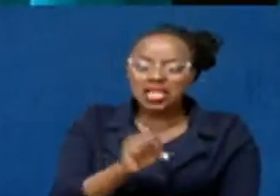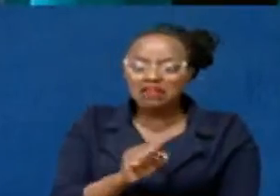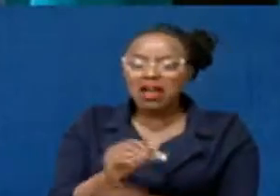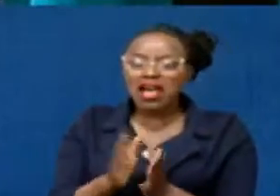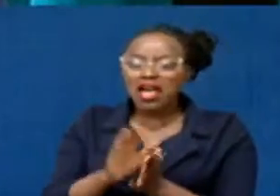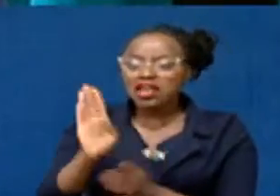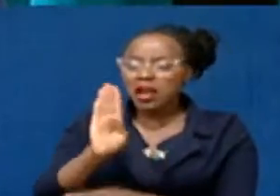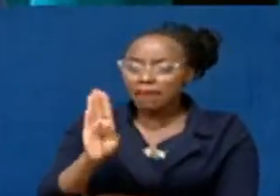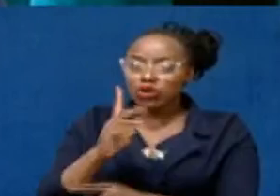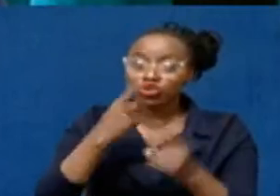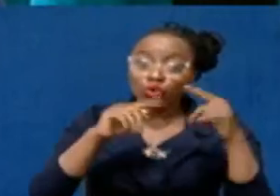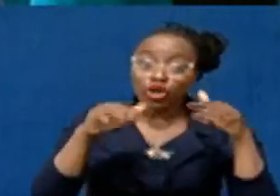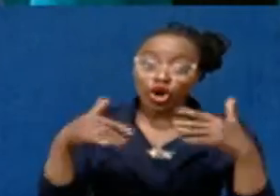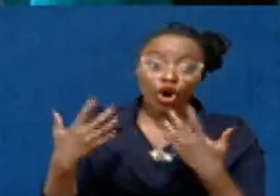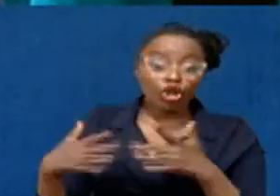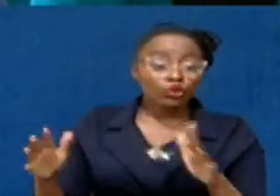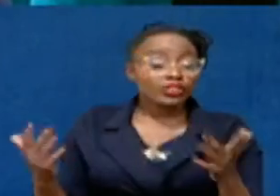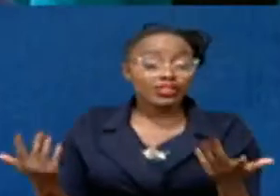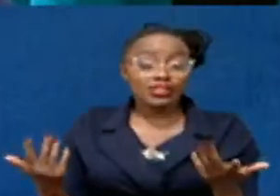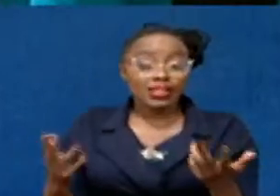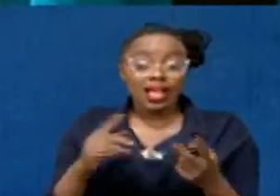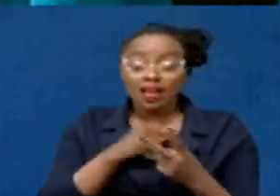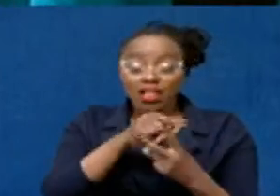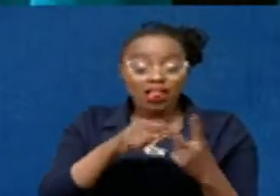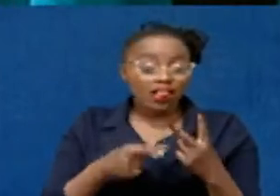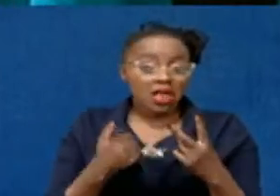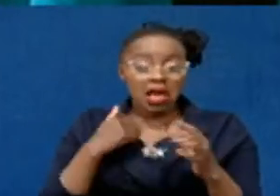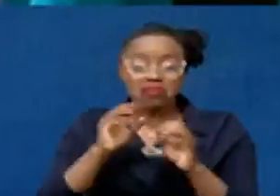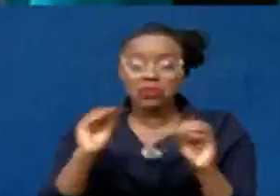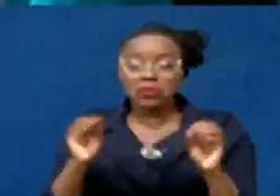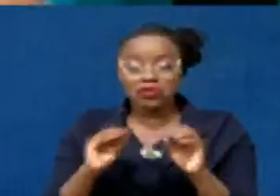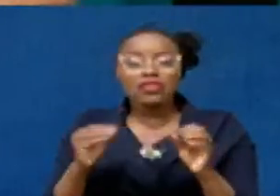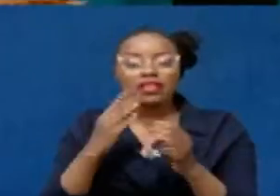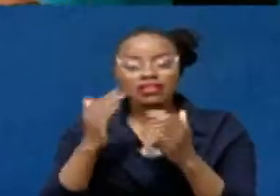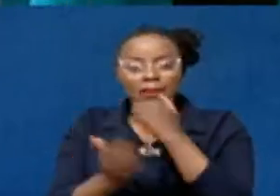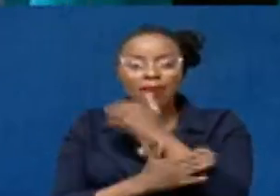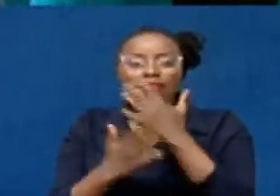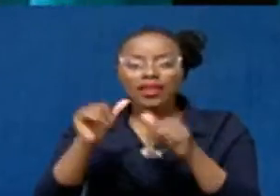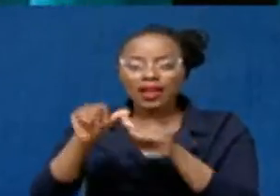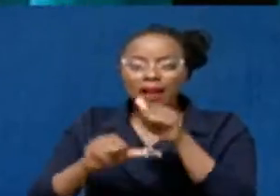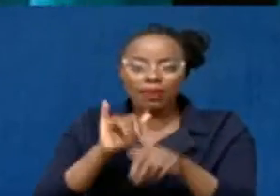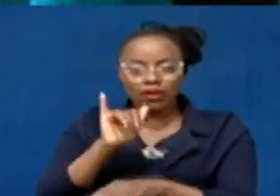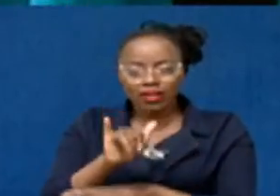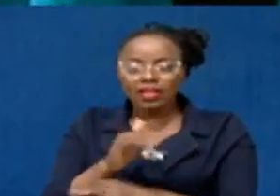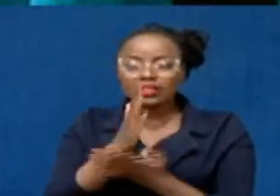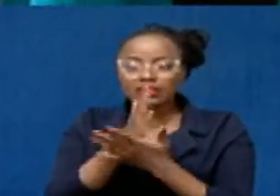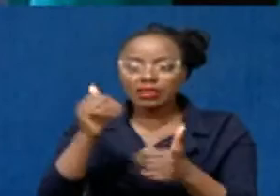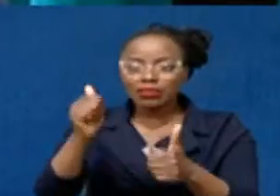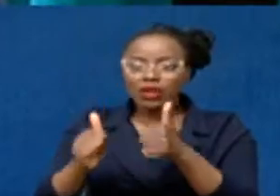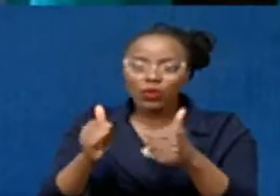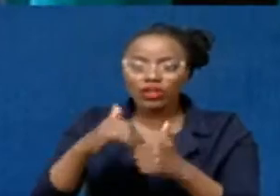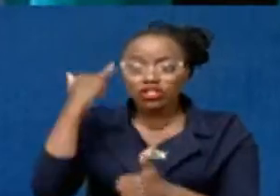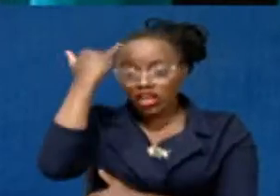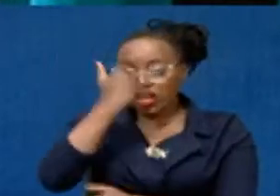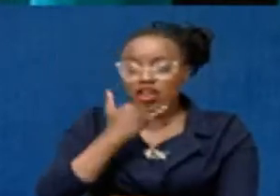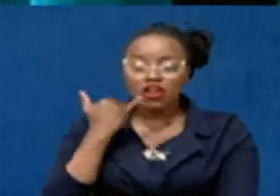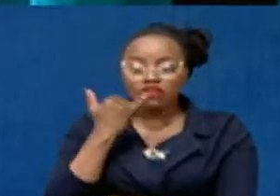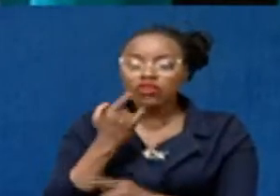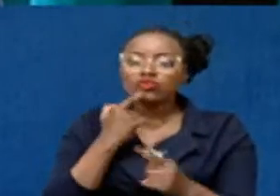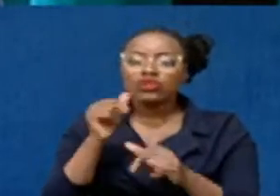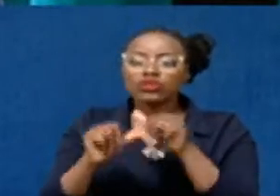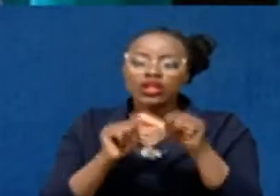elections. You win or you lose, and that's the tragedy of that. There's something, Yvonne, you are alluding